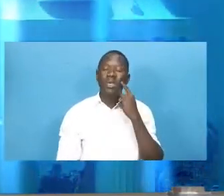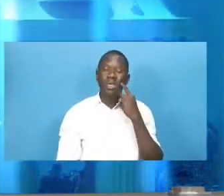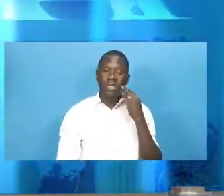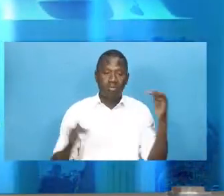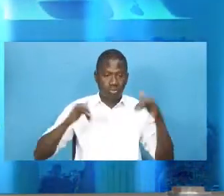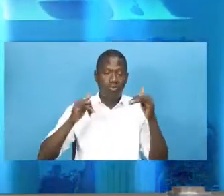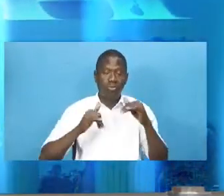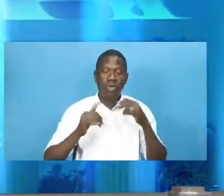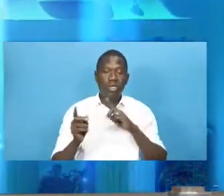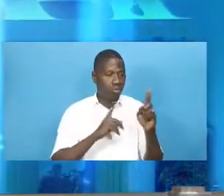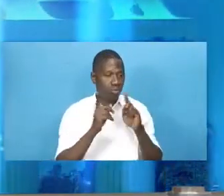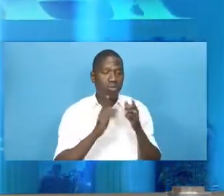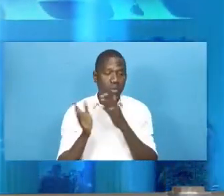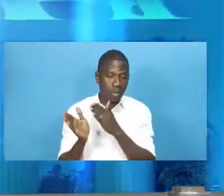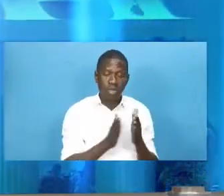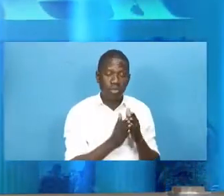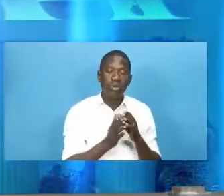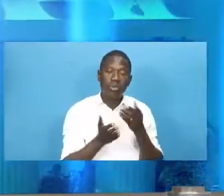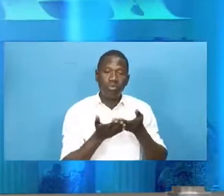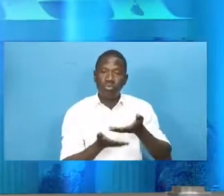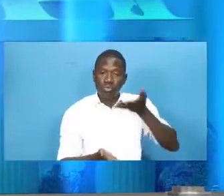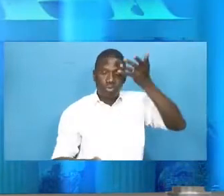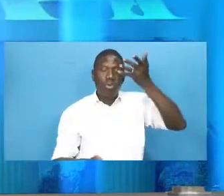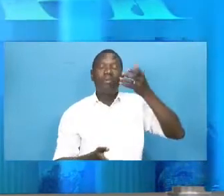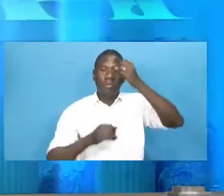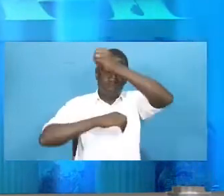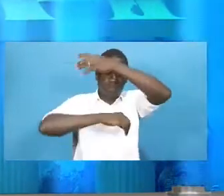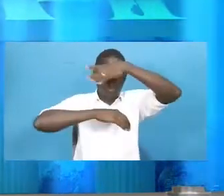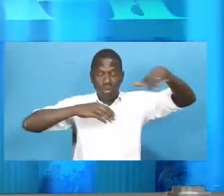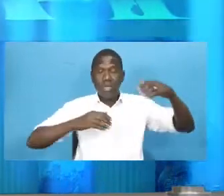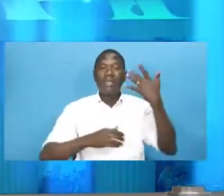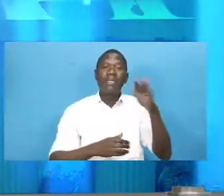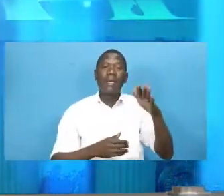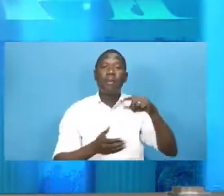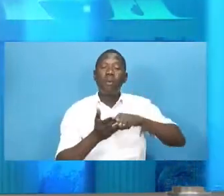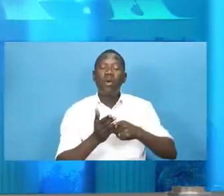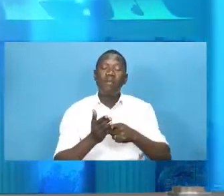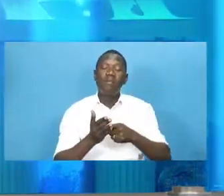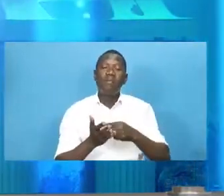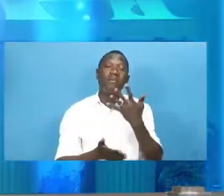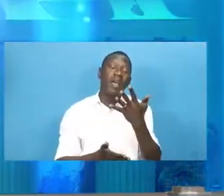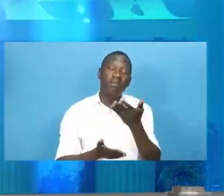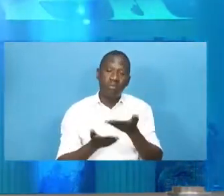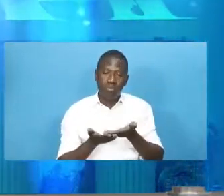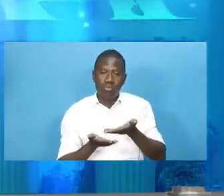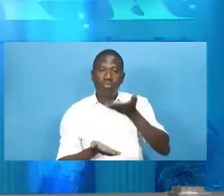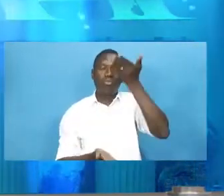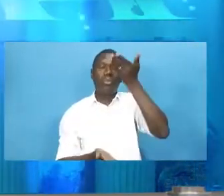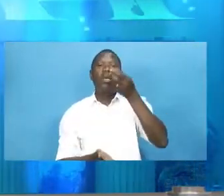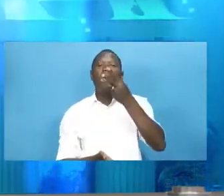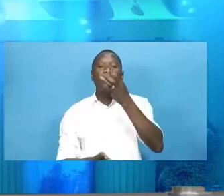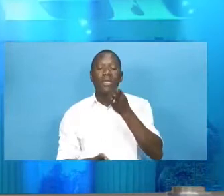discussed plans to upscale the current NSP of 10.5 megawatt solar PV to 30 megawatts as part of the